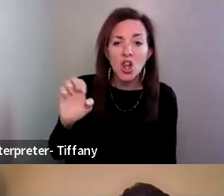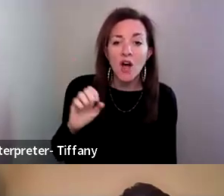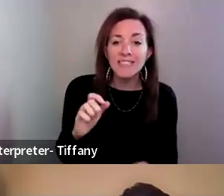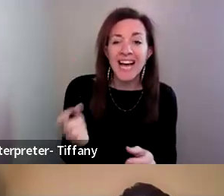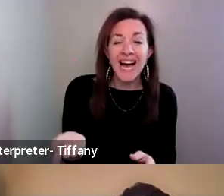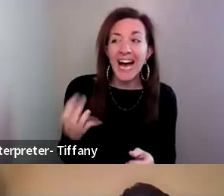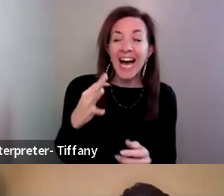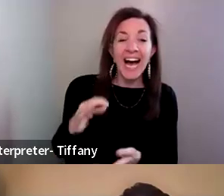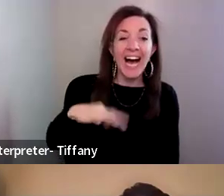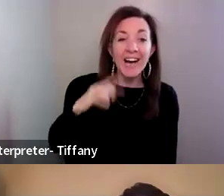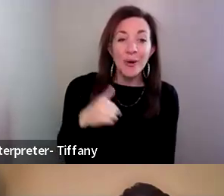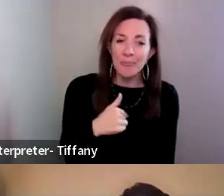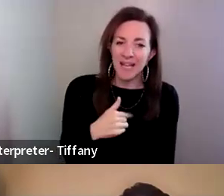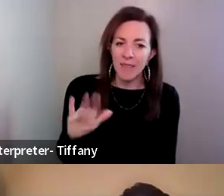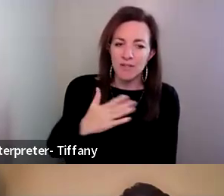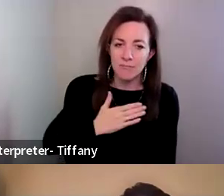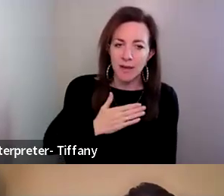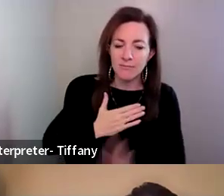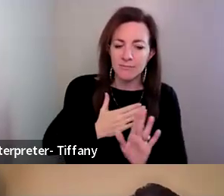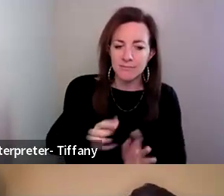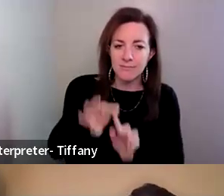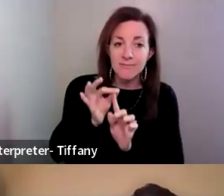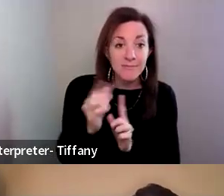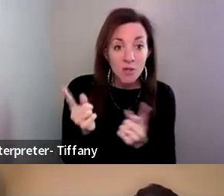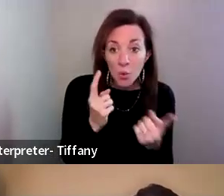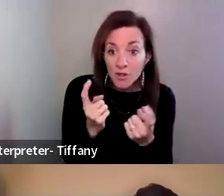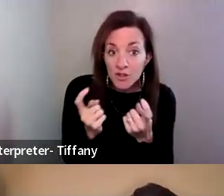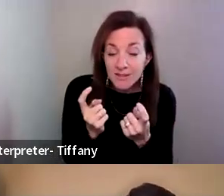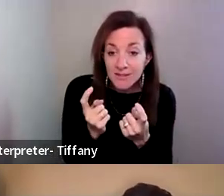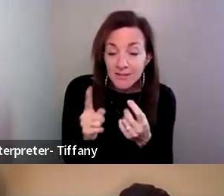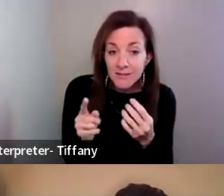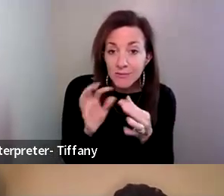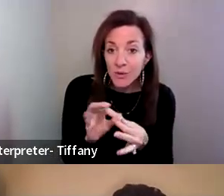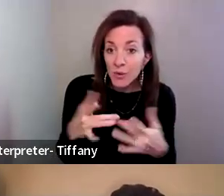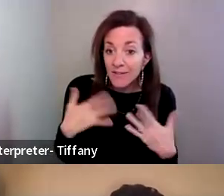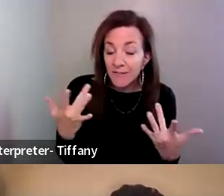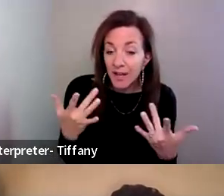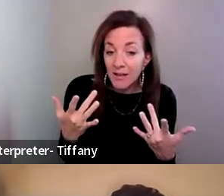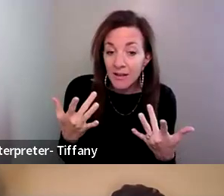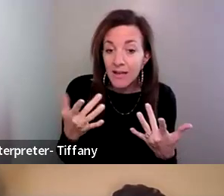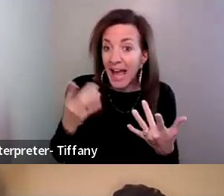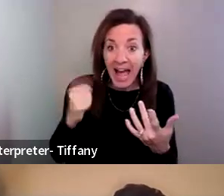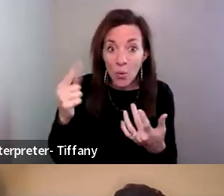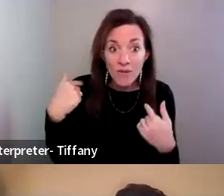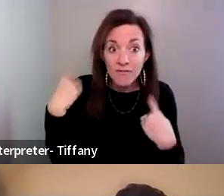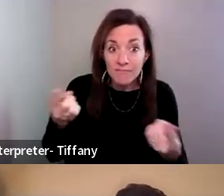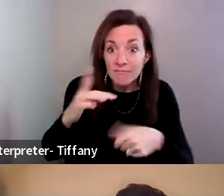her way, and that was mine. So does anybody have questions about the event? Has anybody been to the